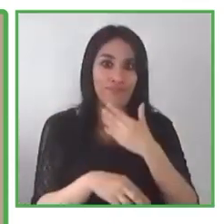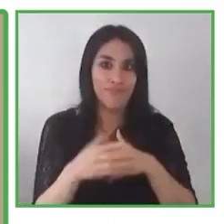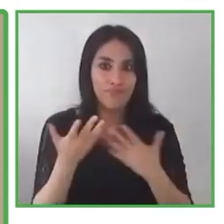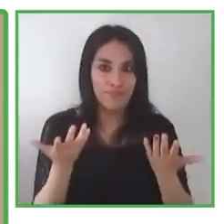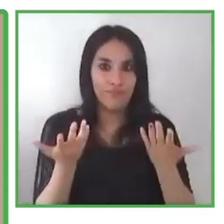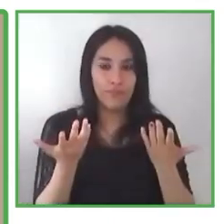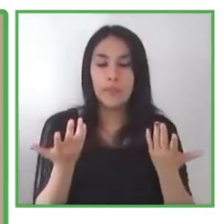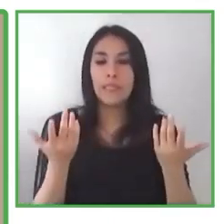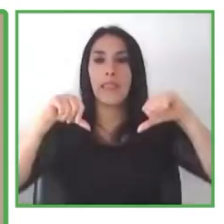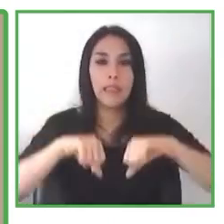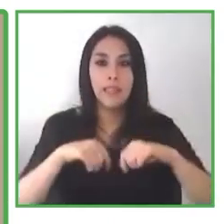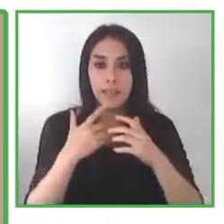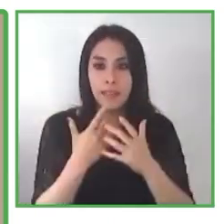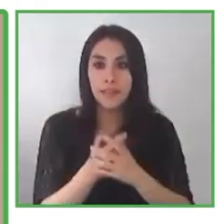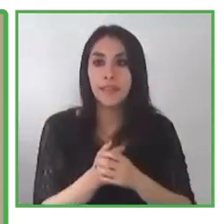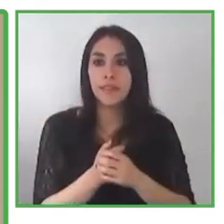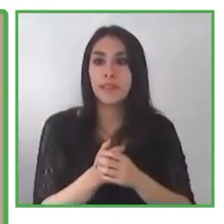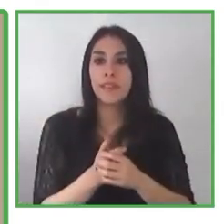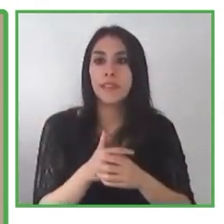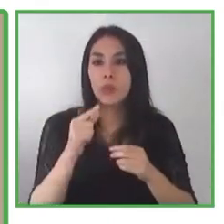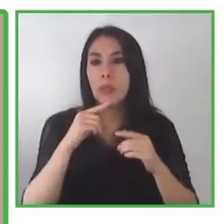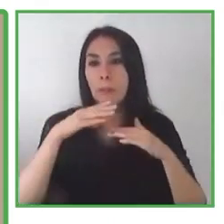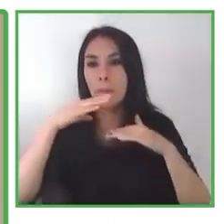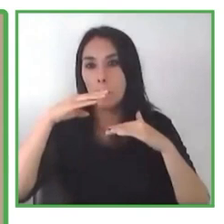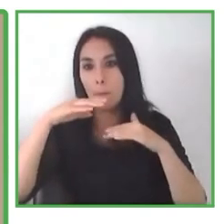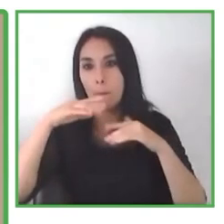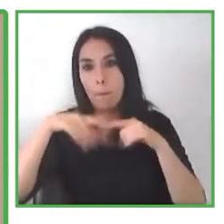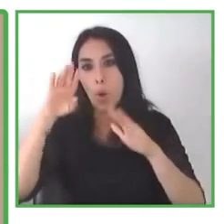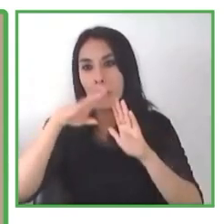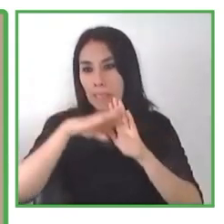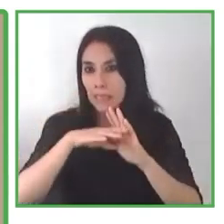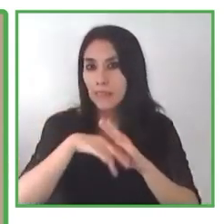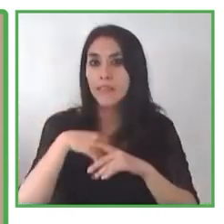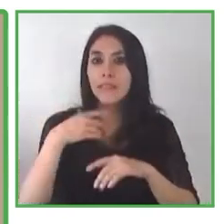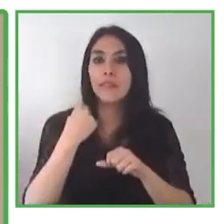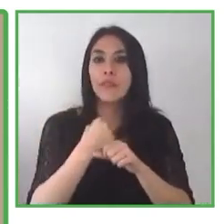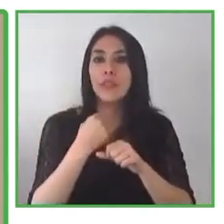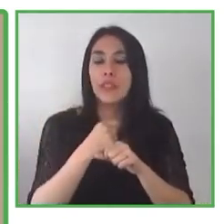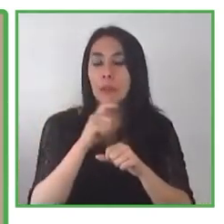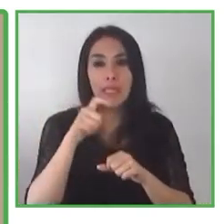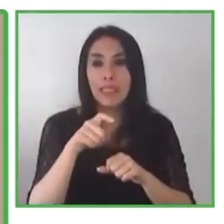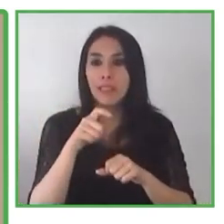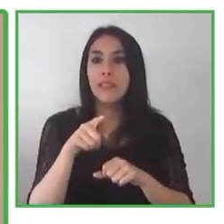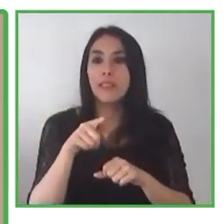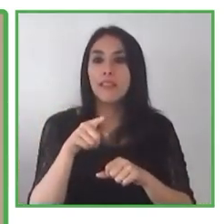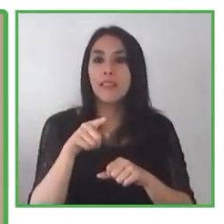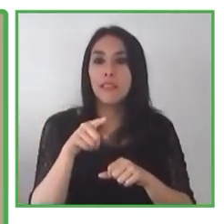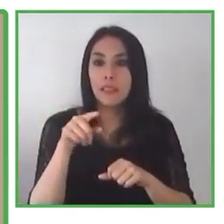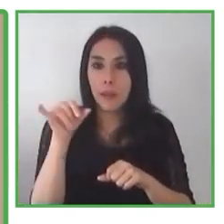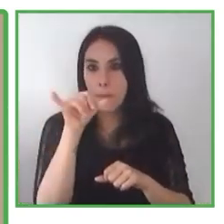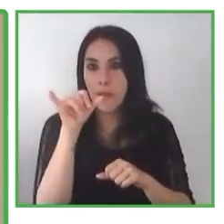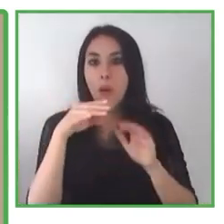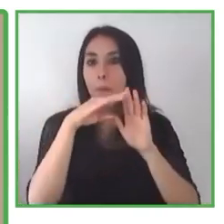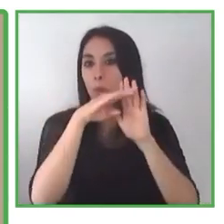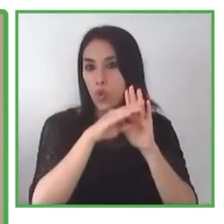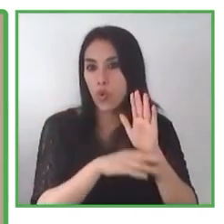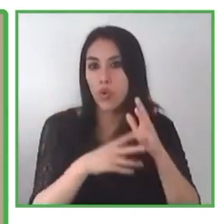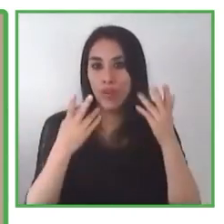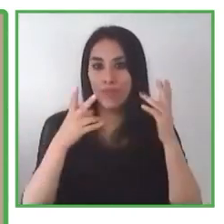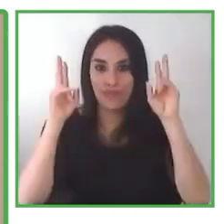rates of unemployment, and they have less opportunity to have a leadership position